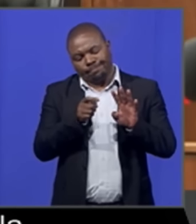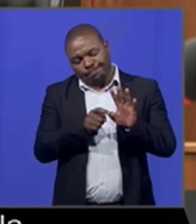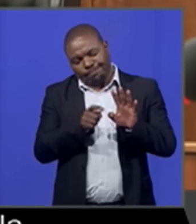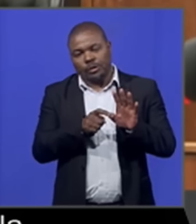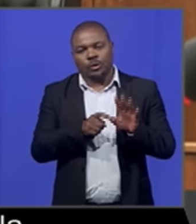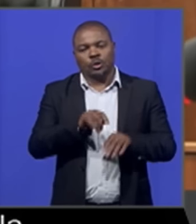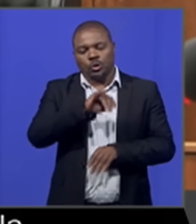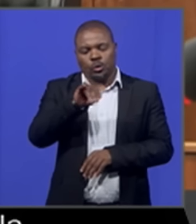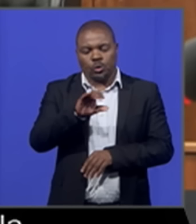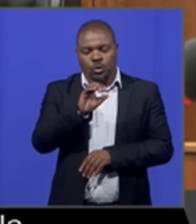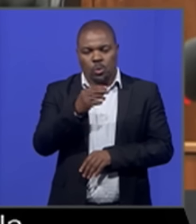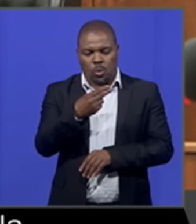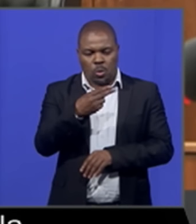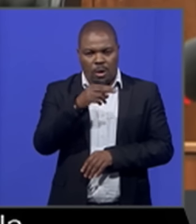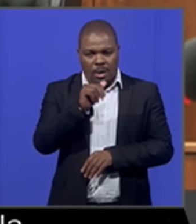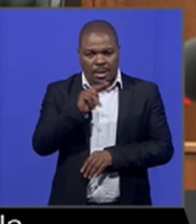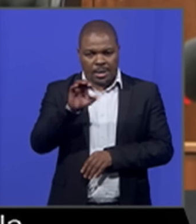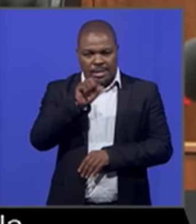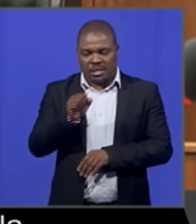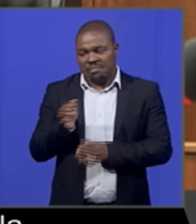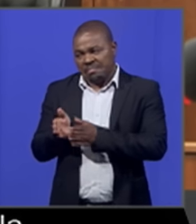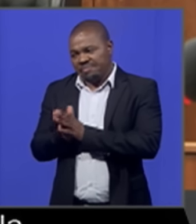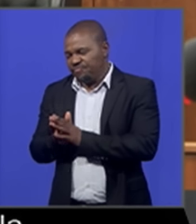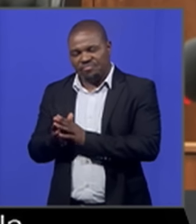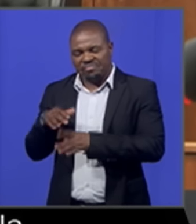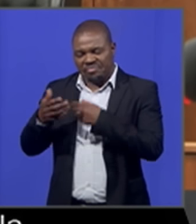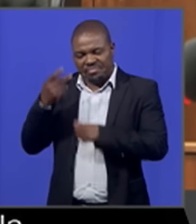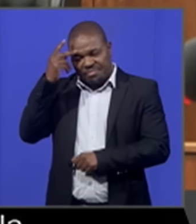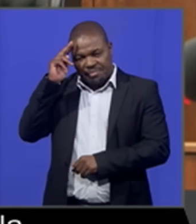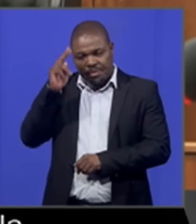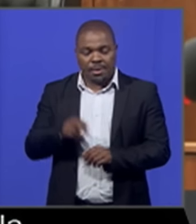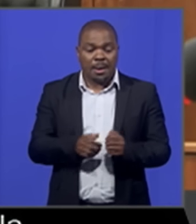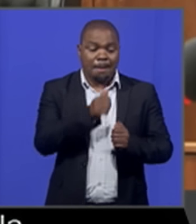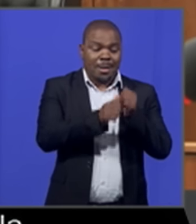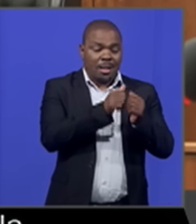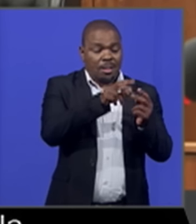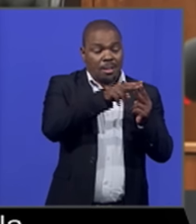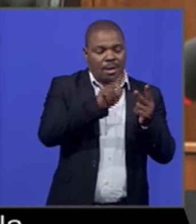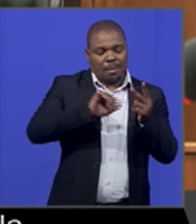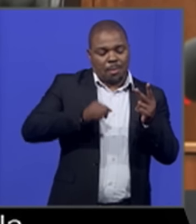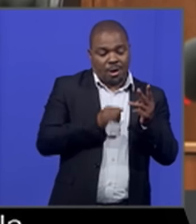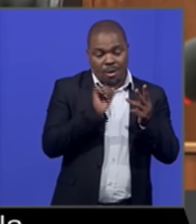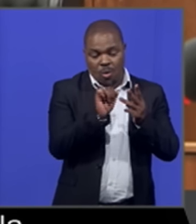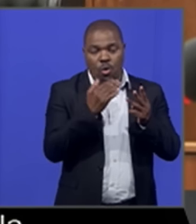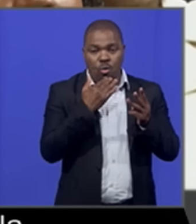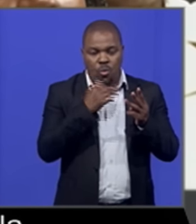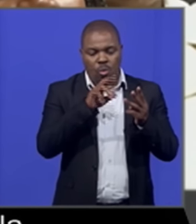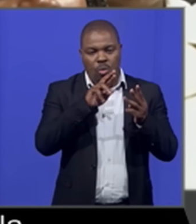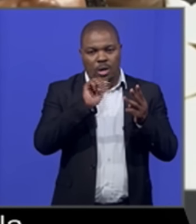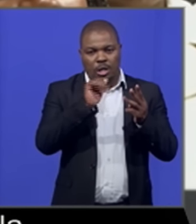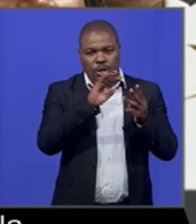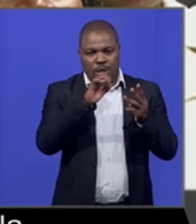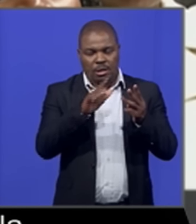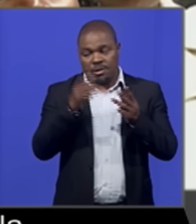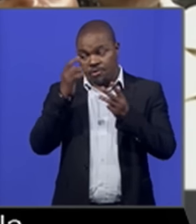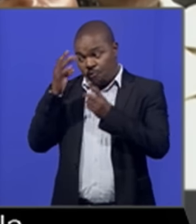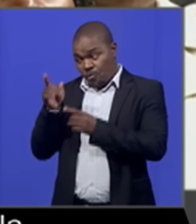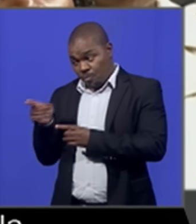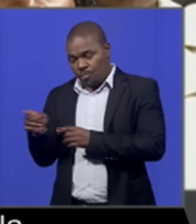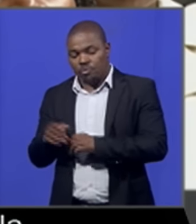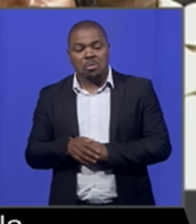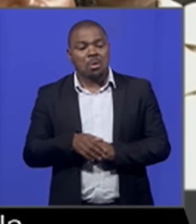dira kgopelo ya peila. Boipeletšong bja bona wa kgopelo ya peila barware ba ga Shokane le monna wa Rachel ba laetše kgorotsheko gore ba ka se